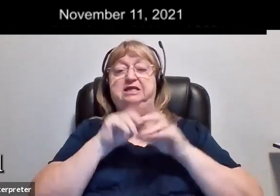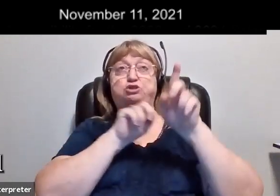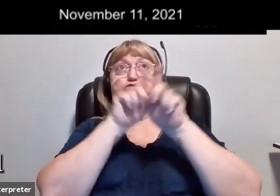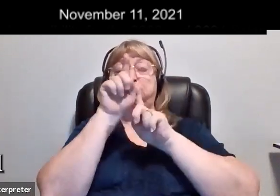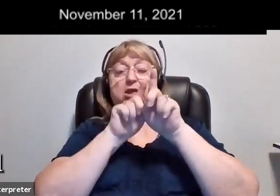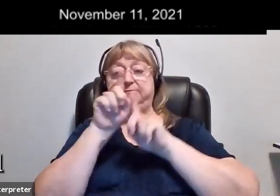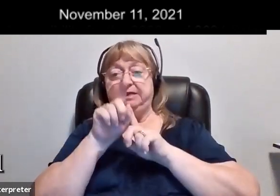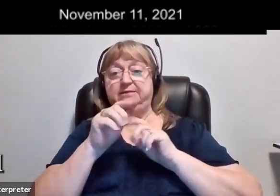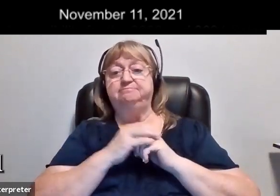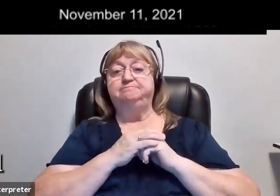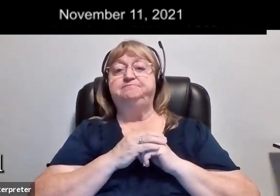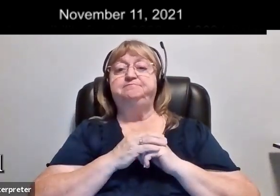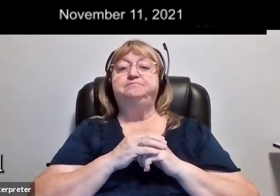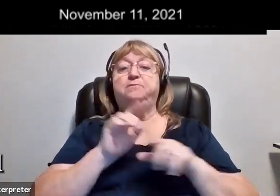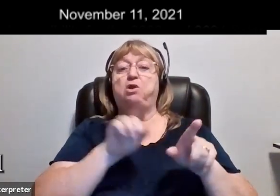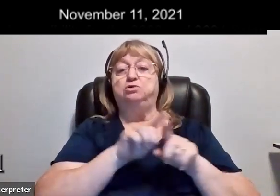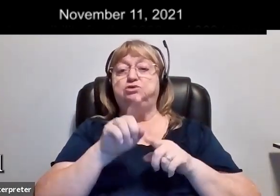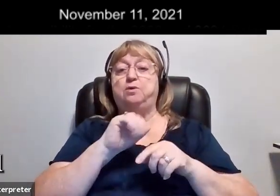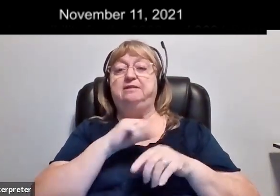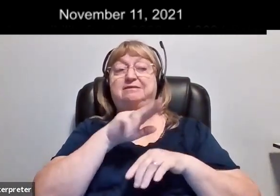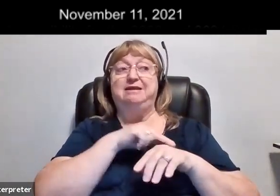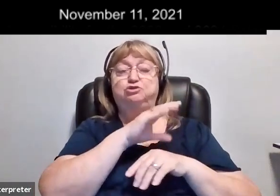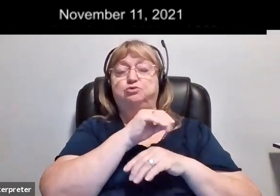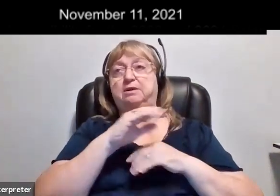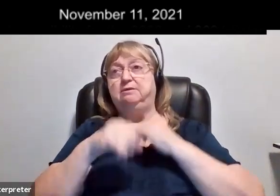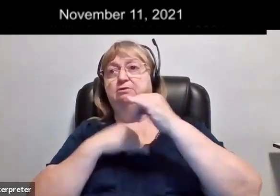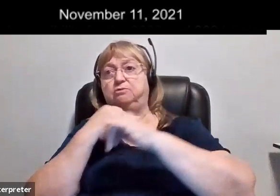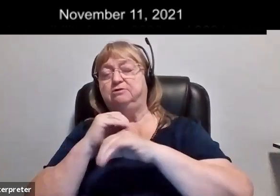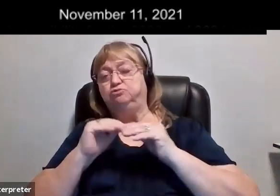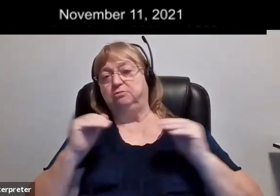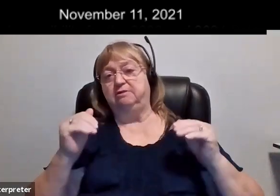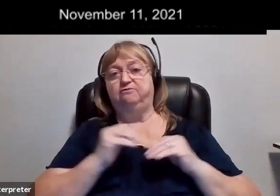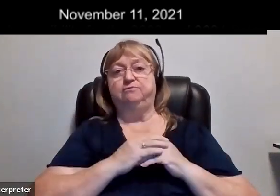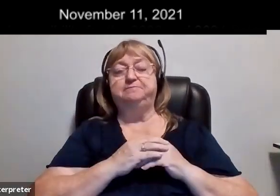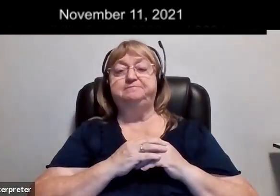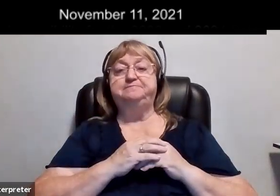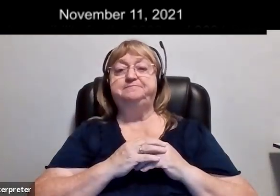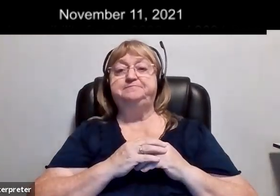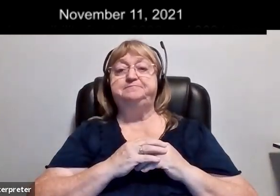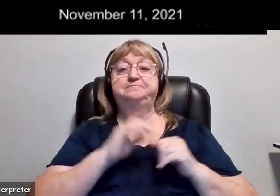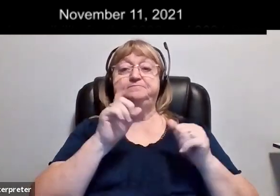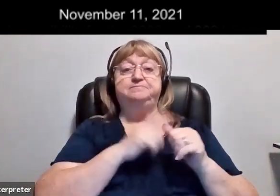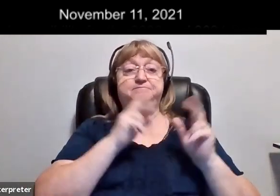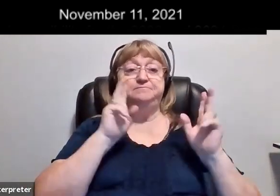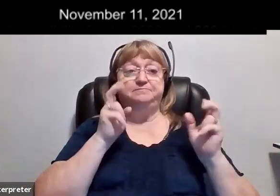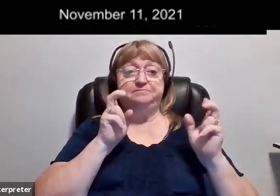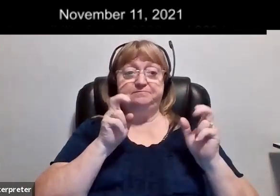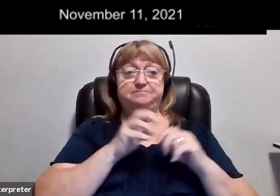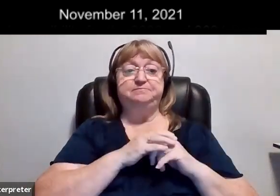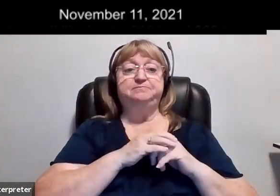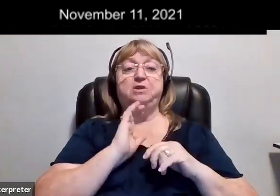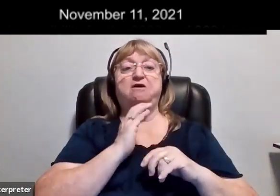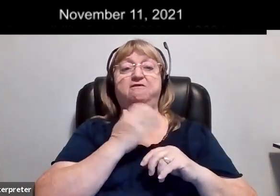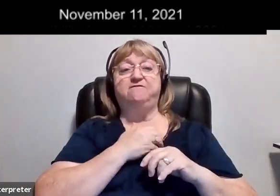also at a national and an international level. And the first issue of